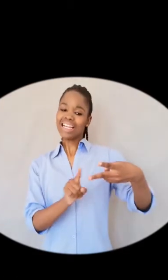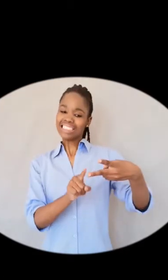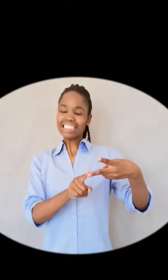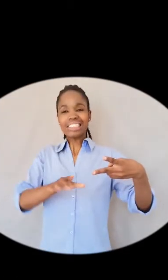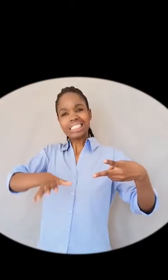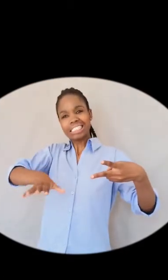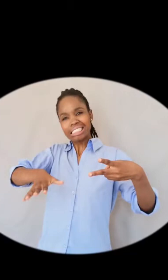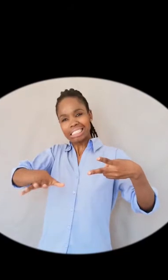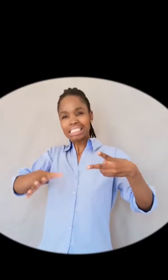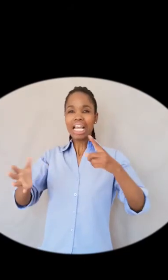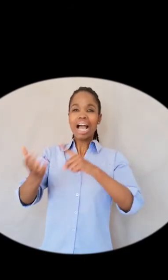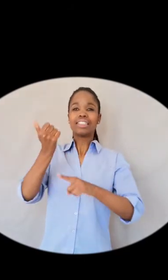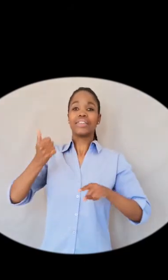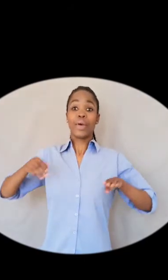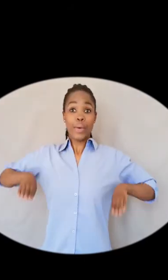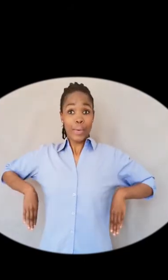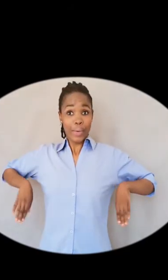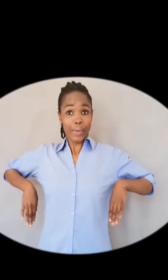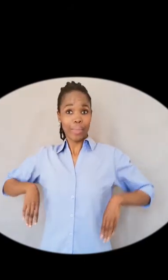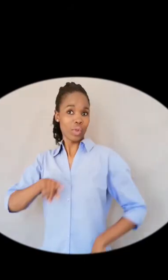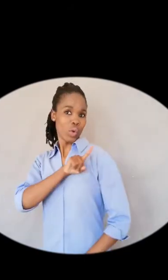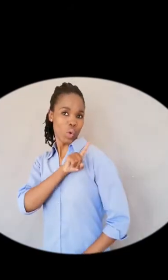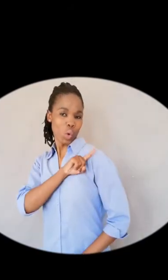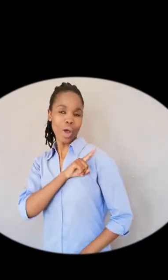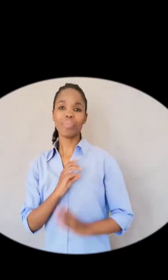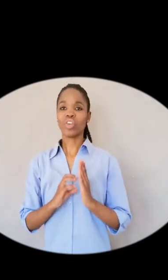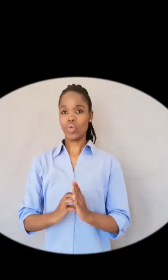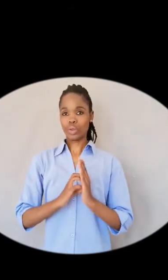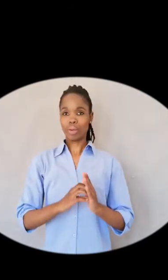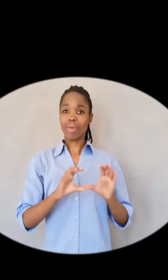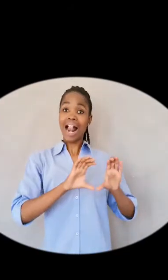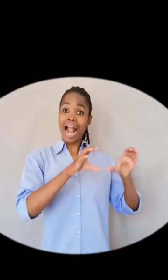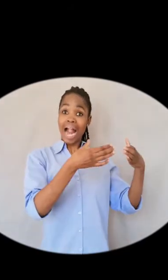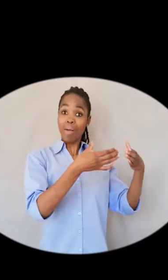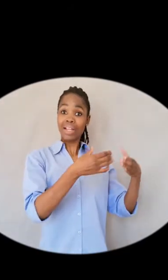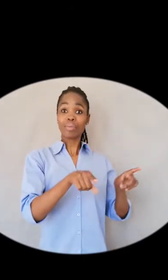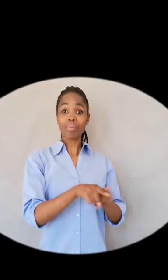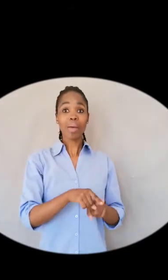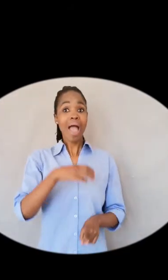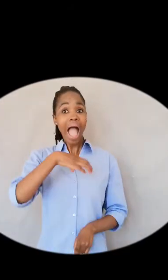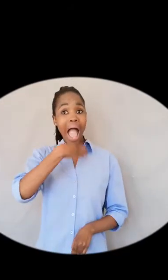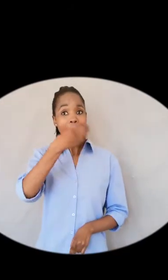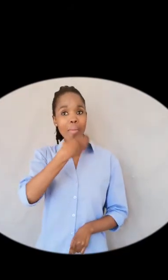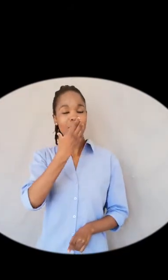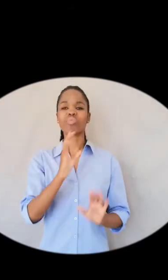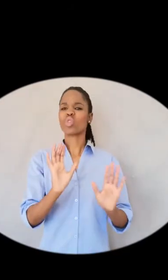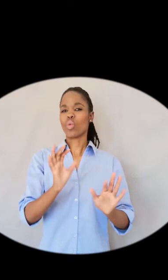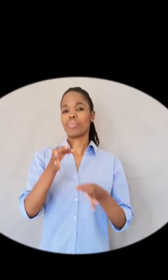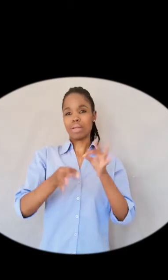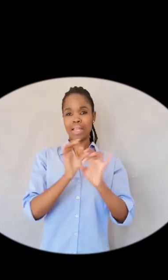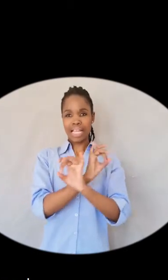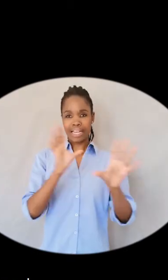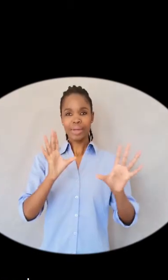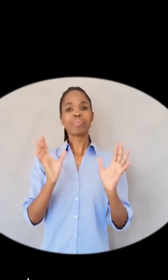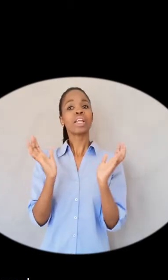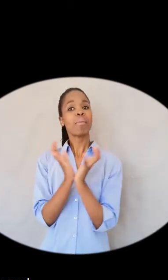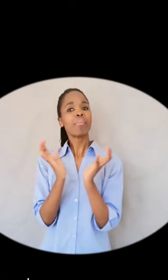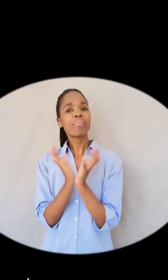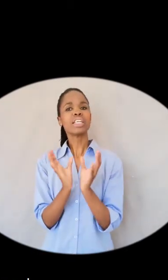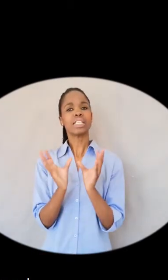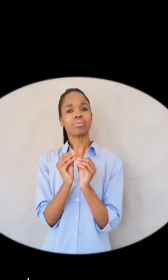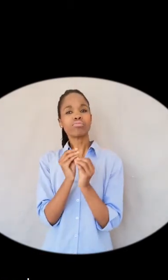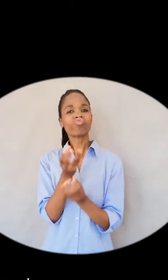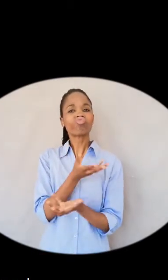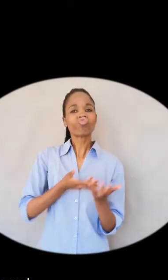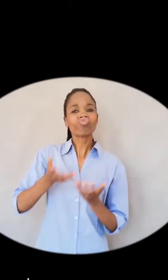So the second one, we're sort of getting there, mainly because if someone like Apple, who only has a deal, so